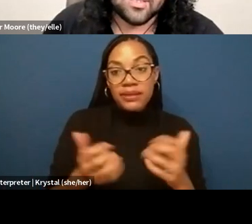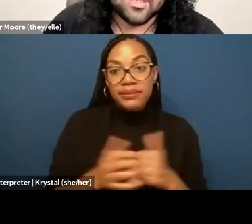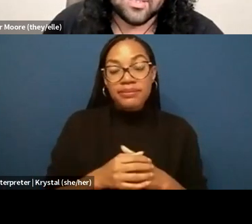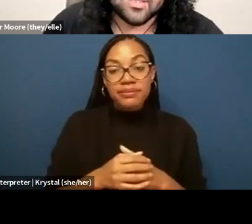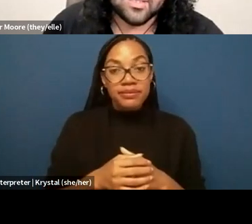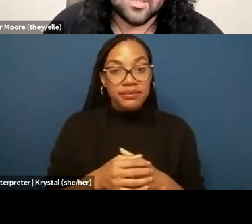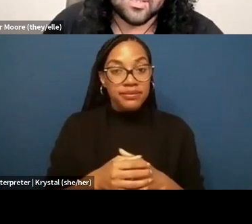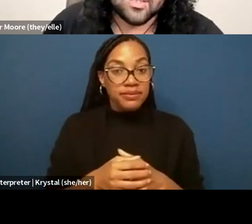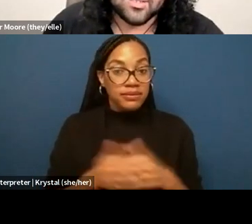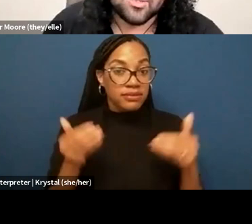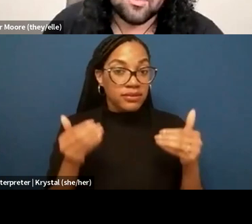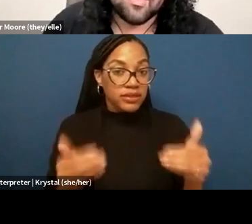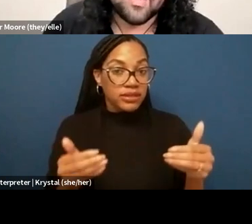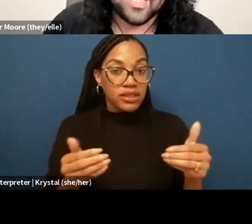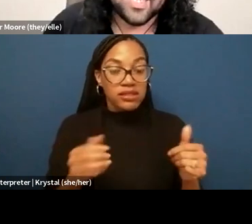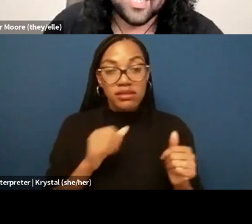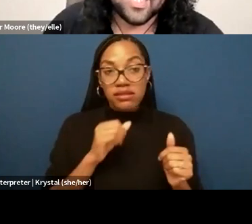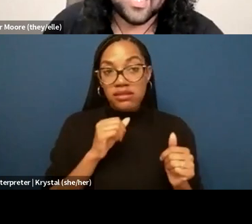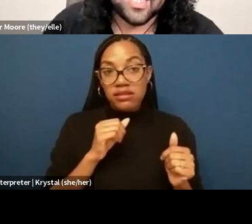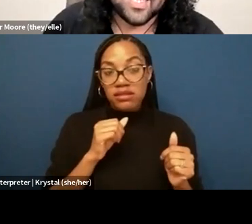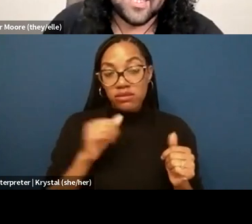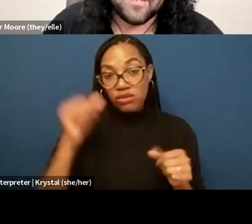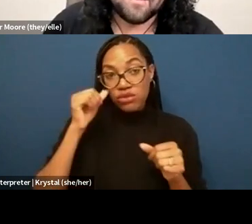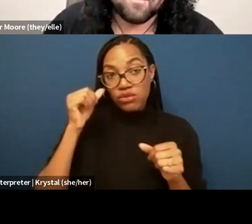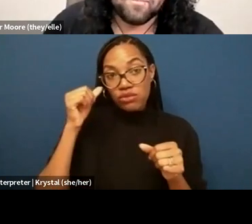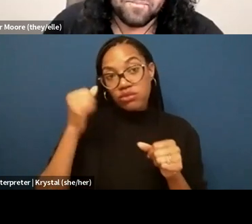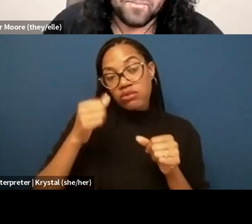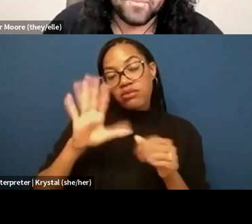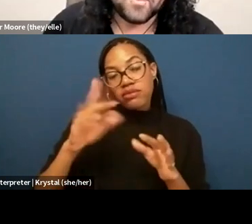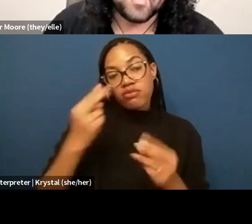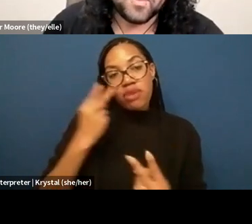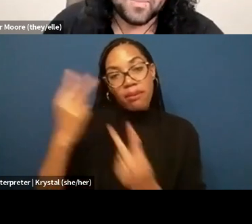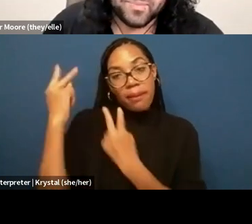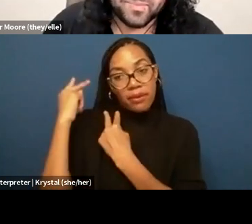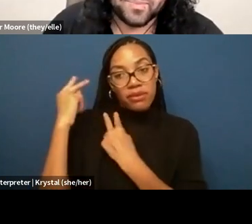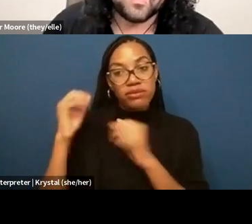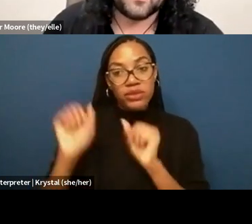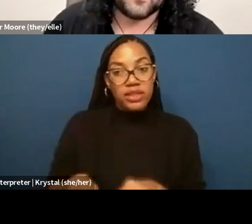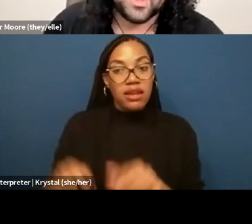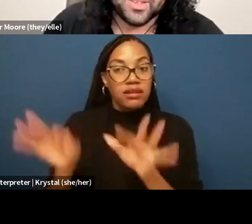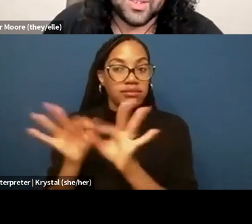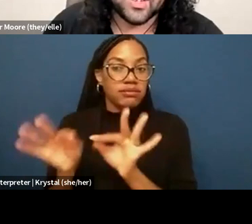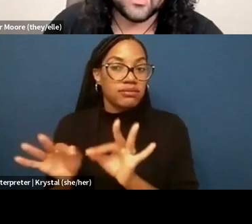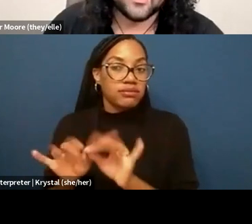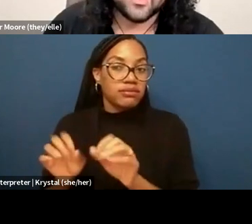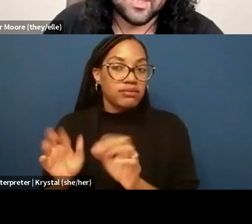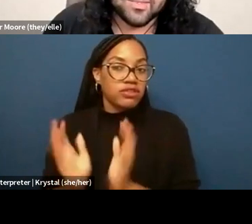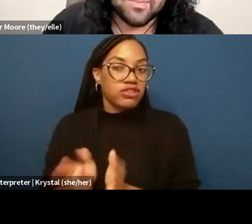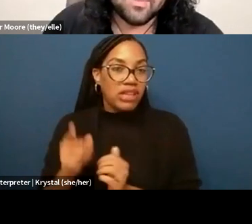If you would like to unapologetically remember, there's an opportunity to share in the chat the survivors, the